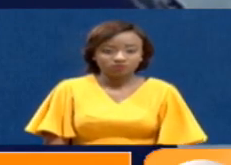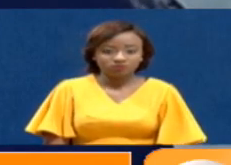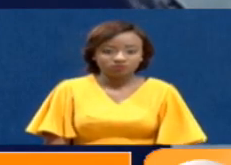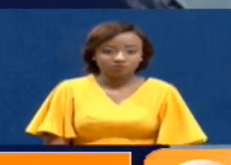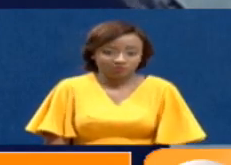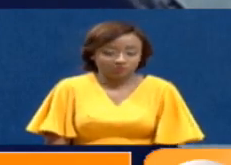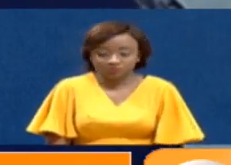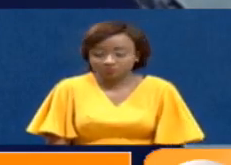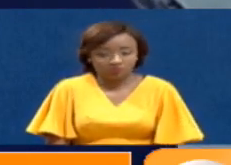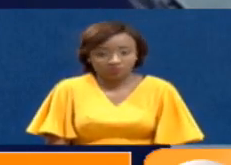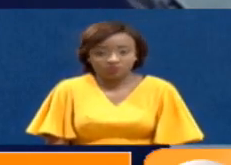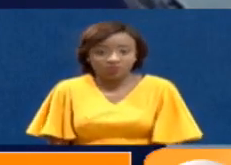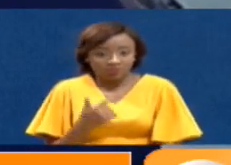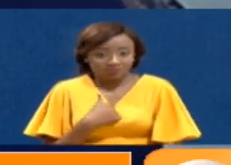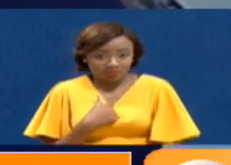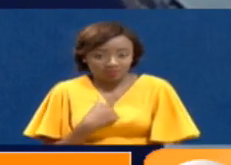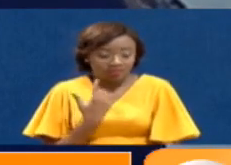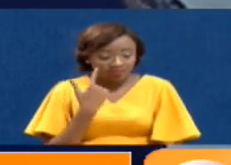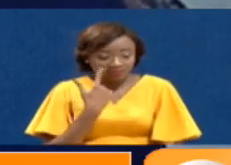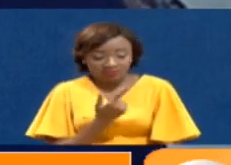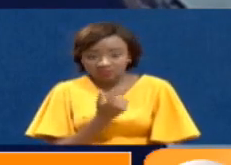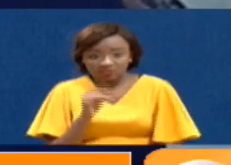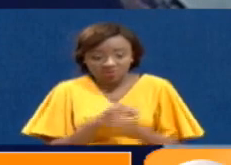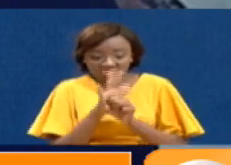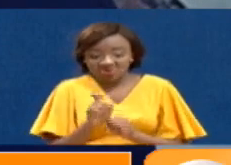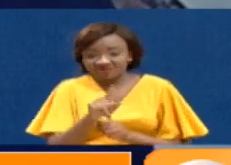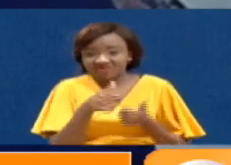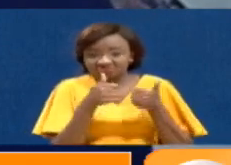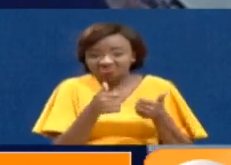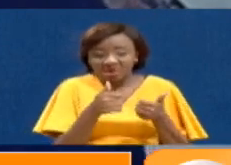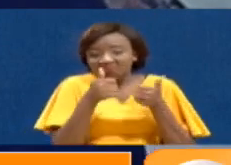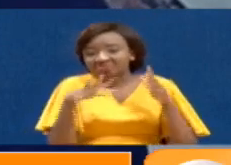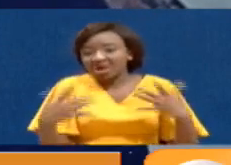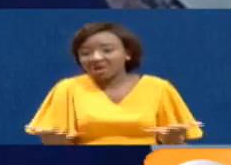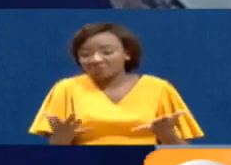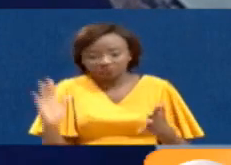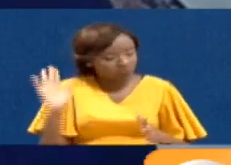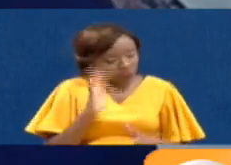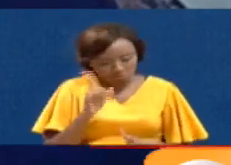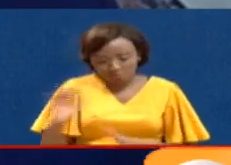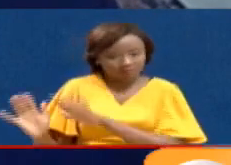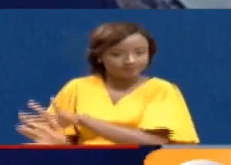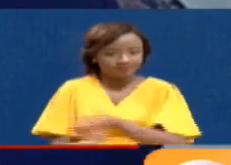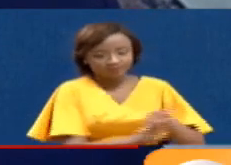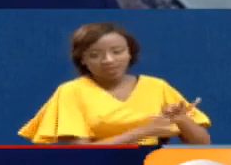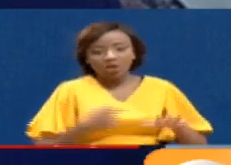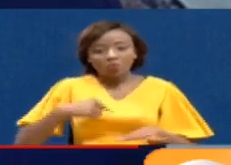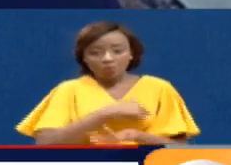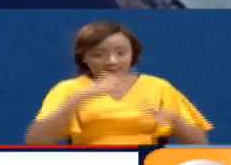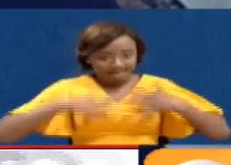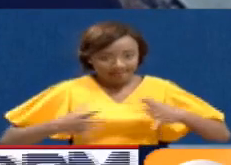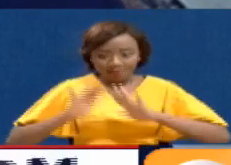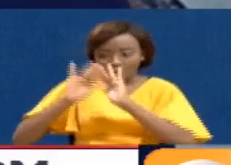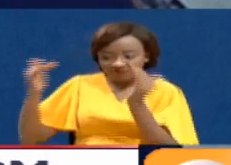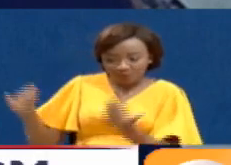lining on the pandemic that we are confronting right now. The pain that we have to go through as citizens, as people of the